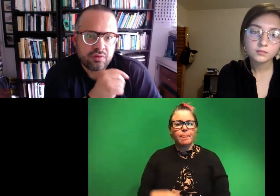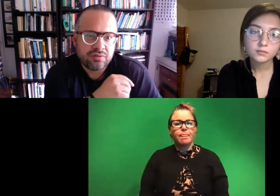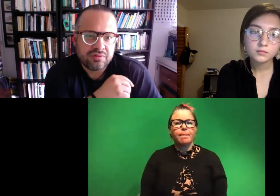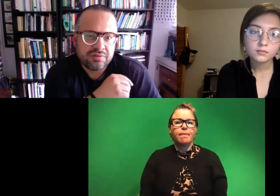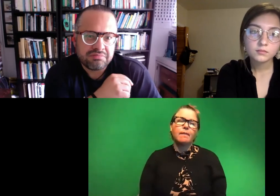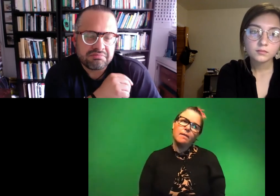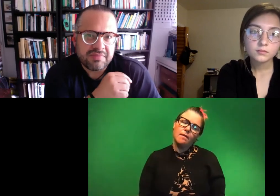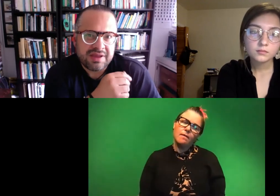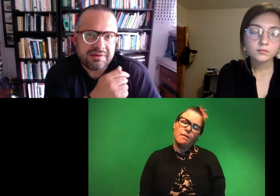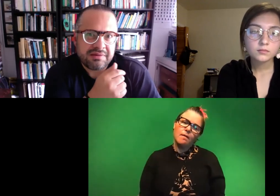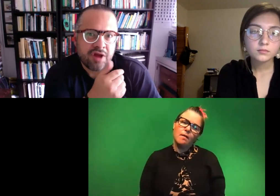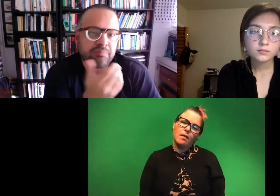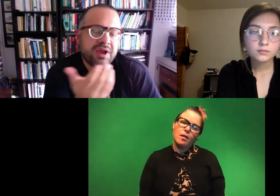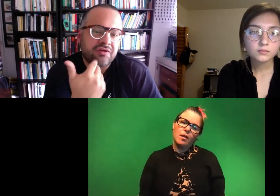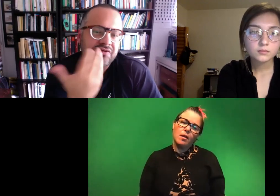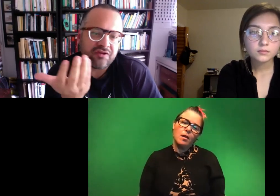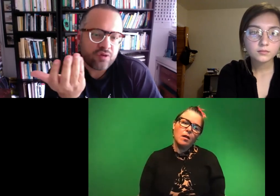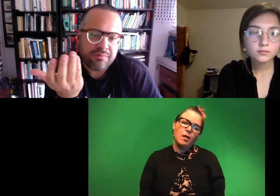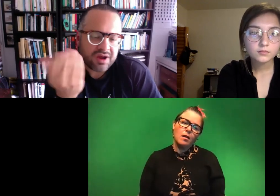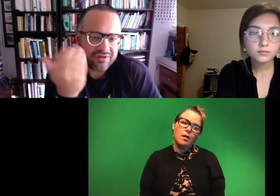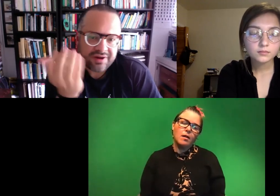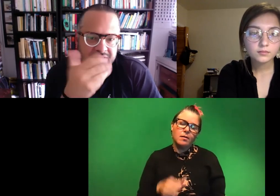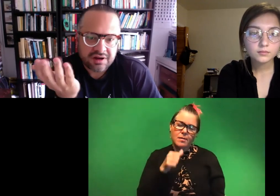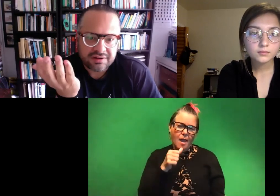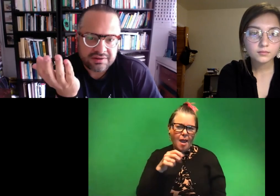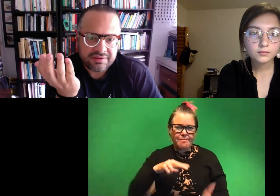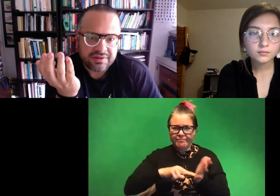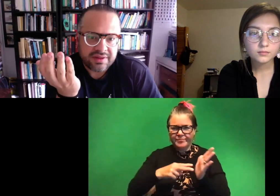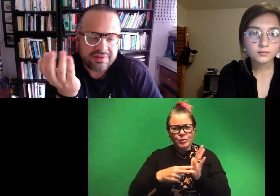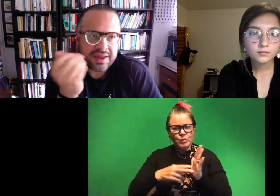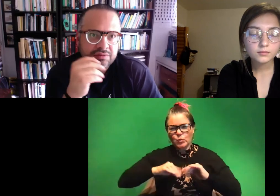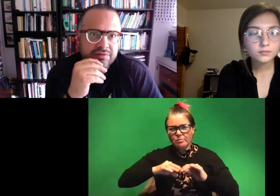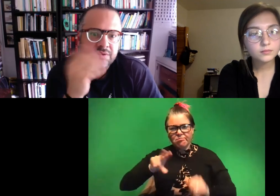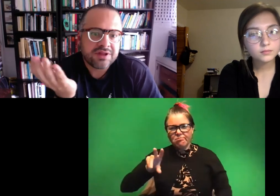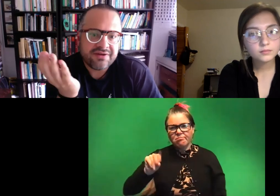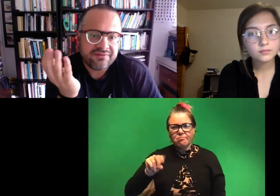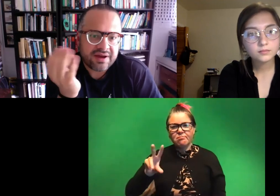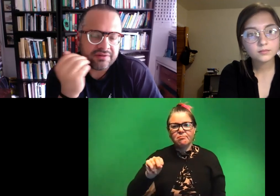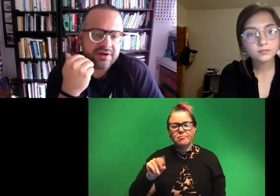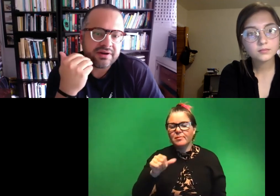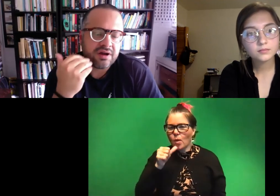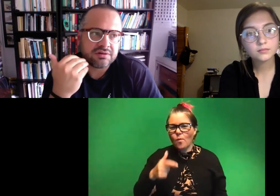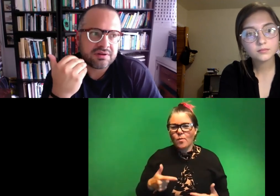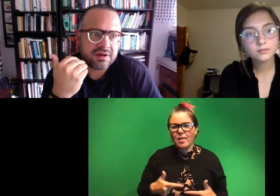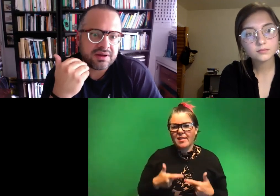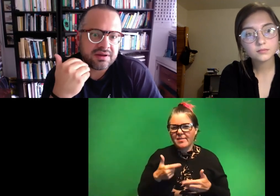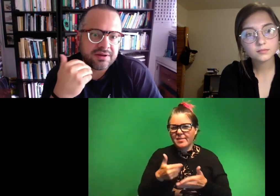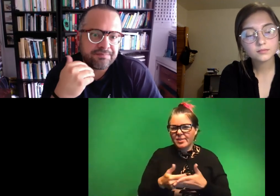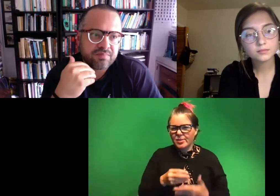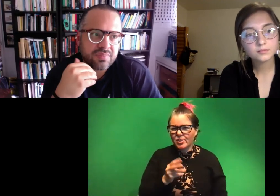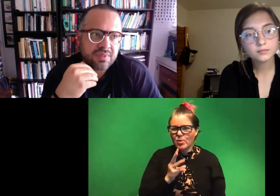So not because they swim, because they are not, they don't live, and they are not